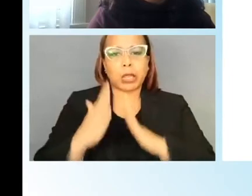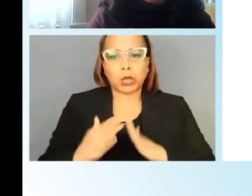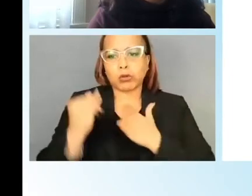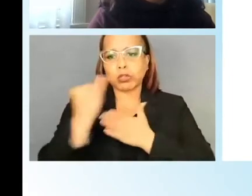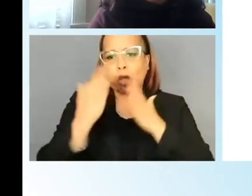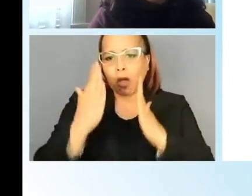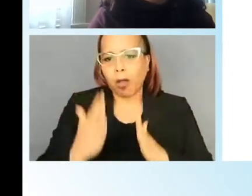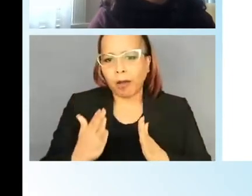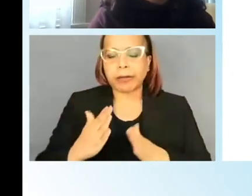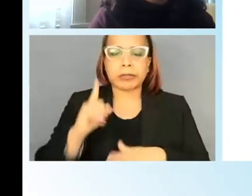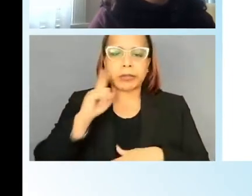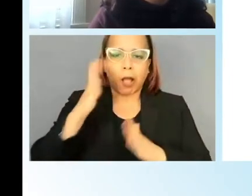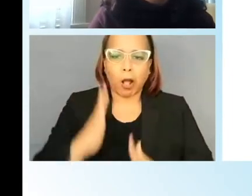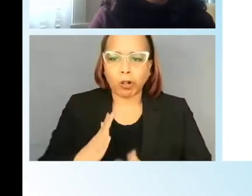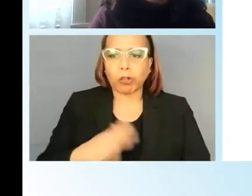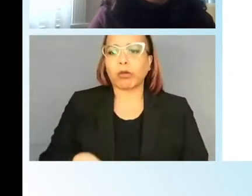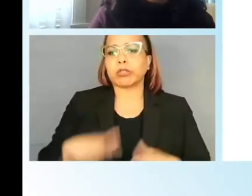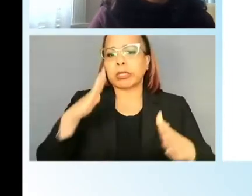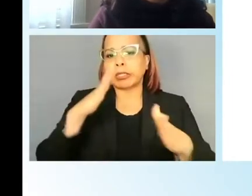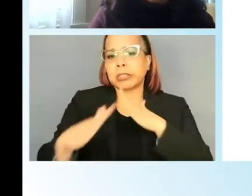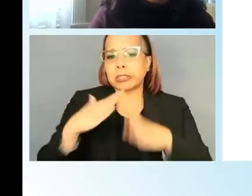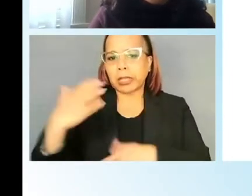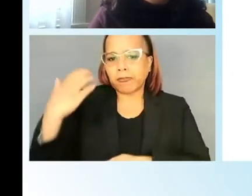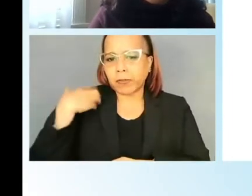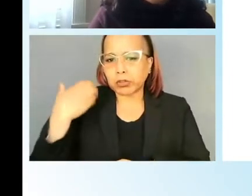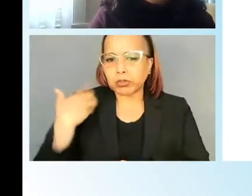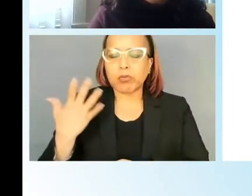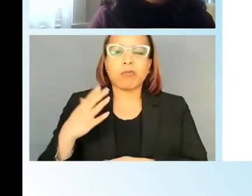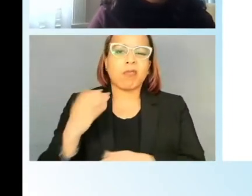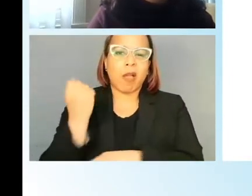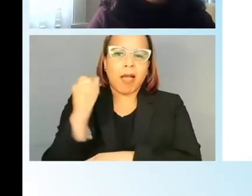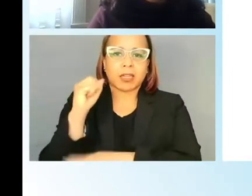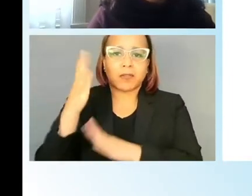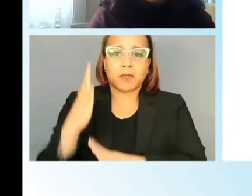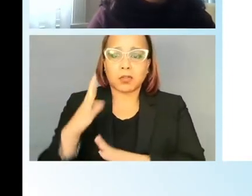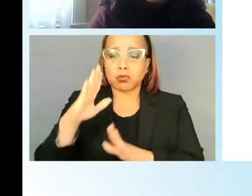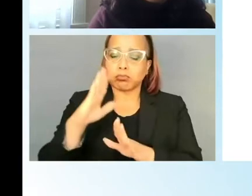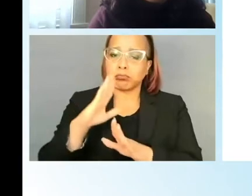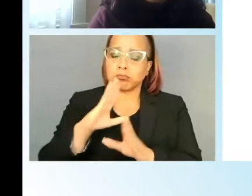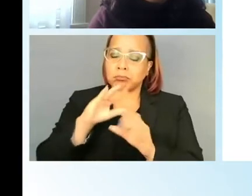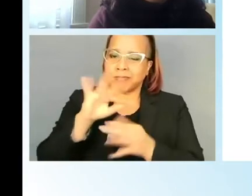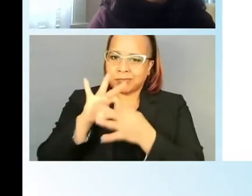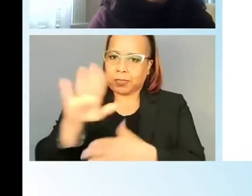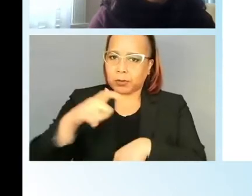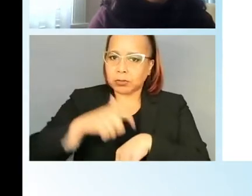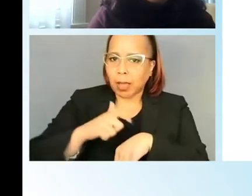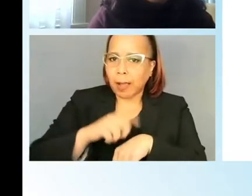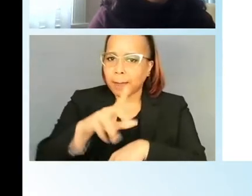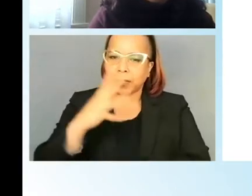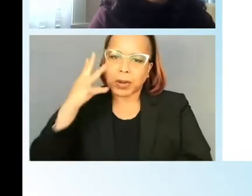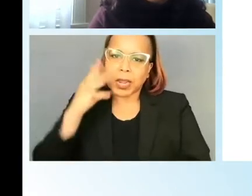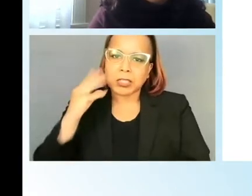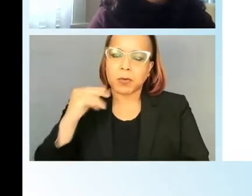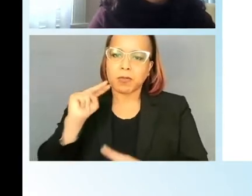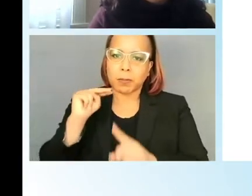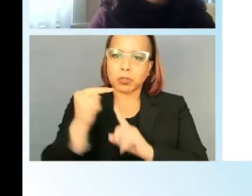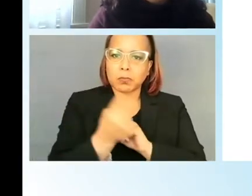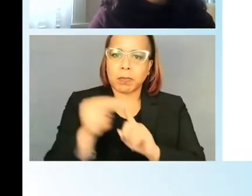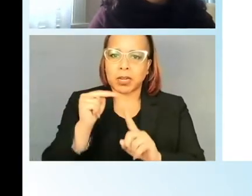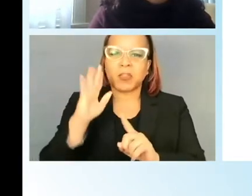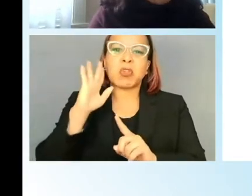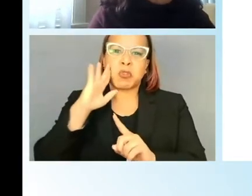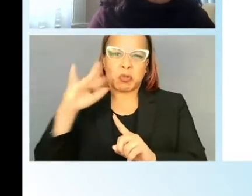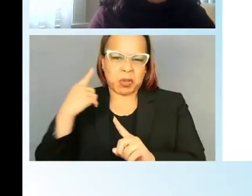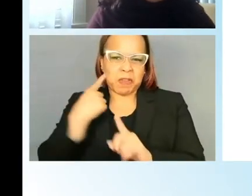scholars, curators, city officials, activists who are dedicating their time, a wealth of experience and perspectives, and you'll hear from quite a few of